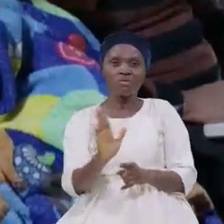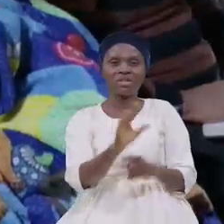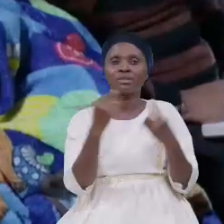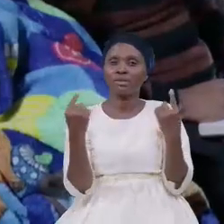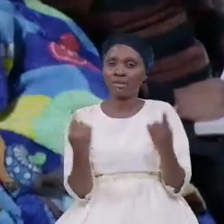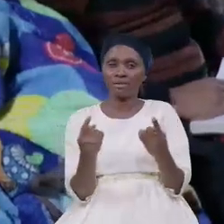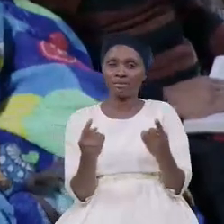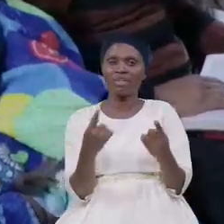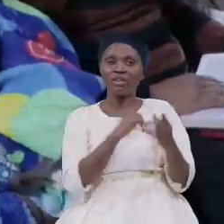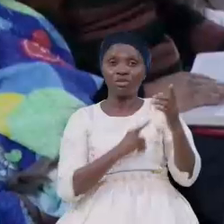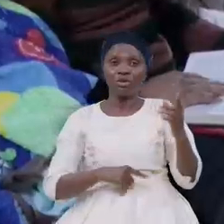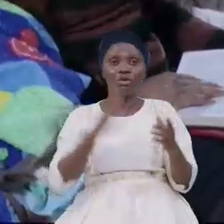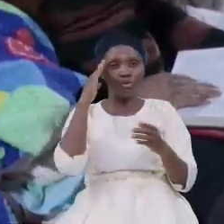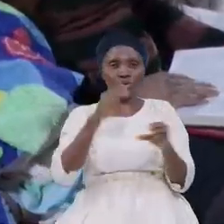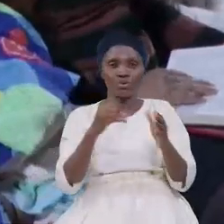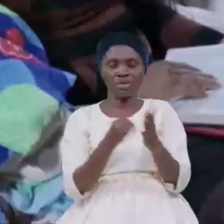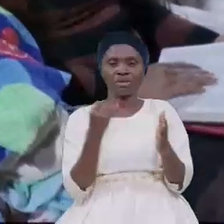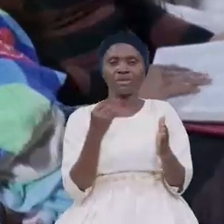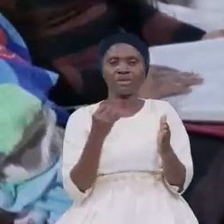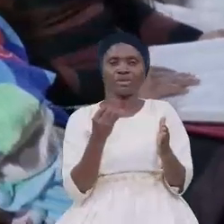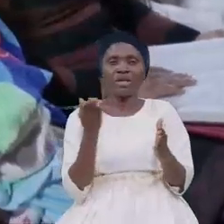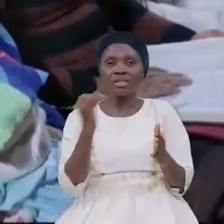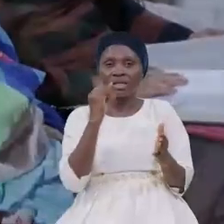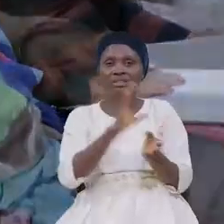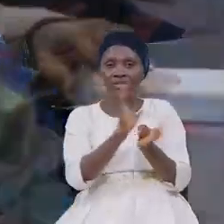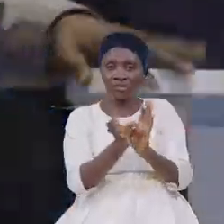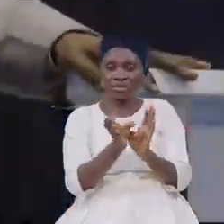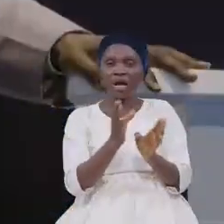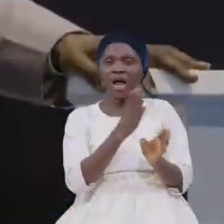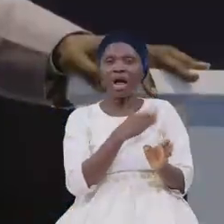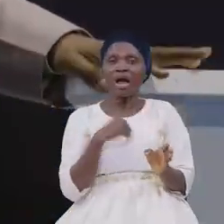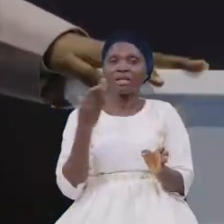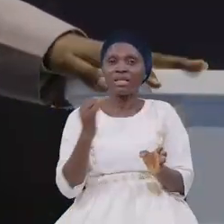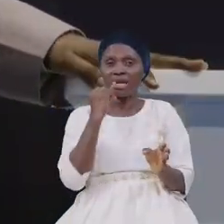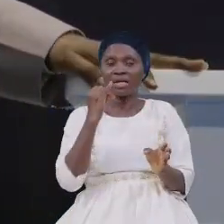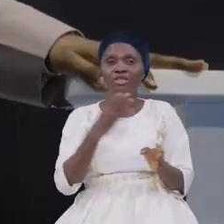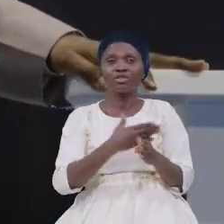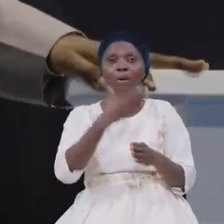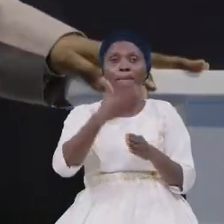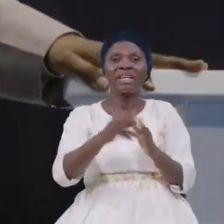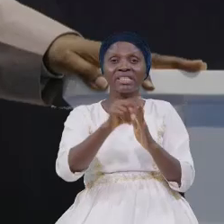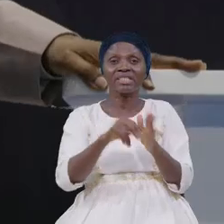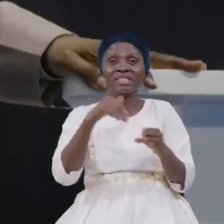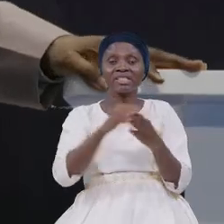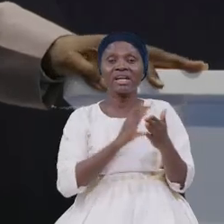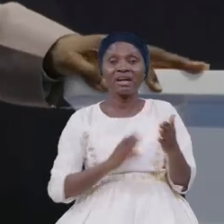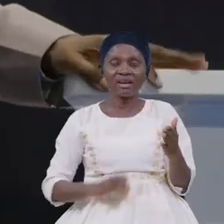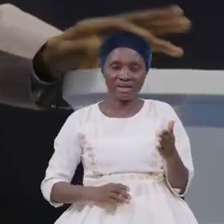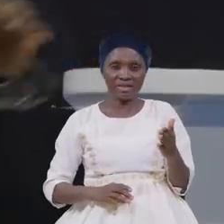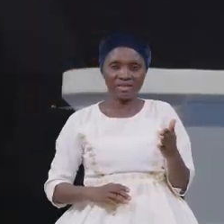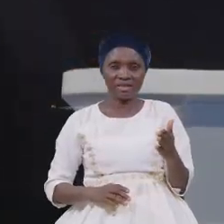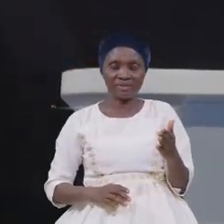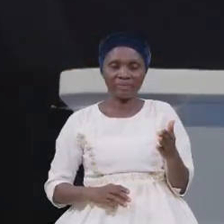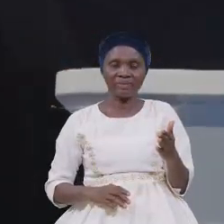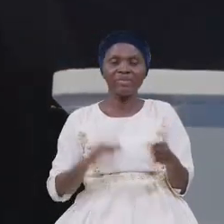There's conversion, there's completeness in Christ. Look at Colossians chapter 2,